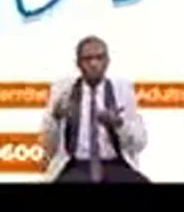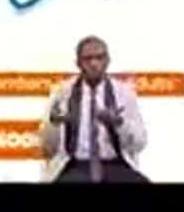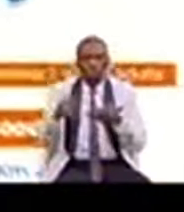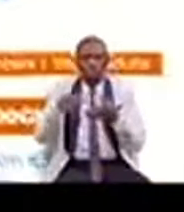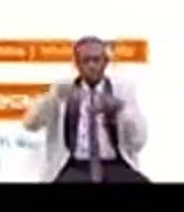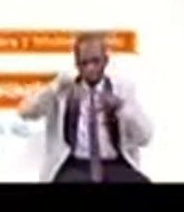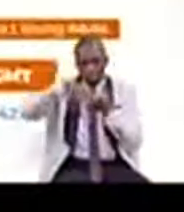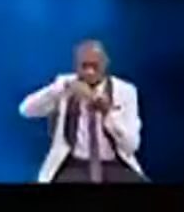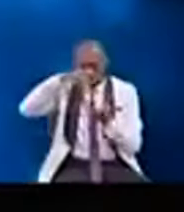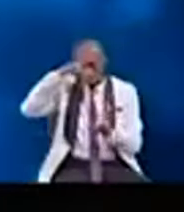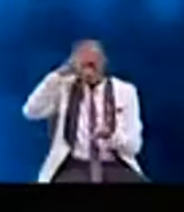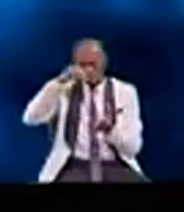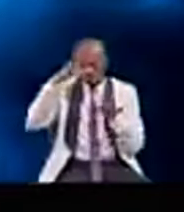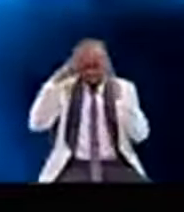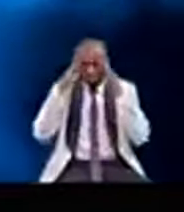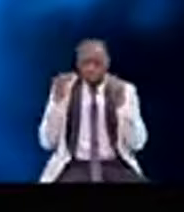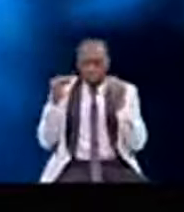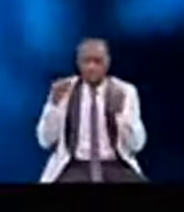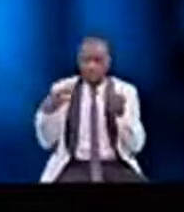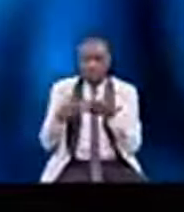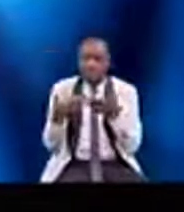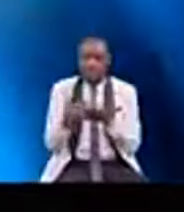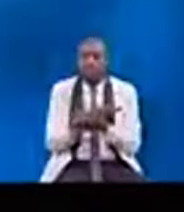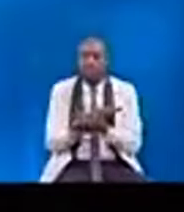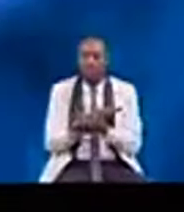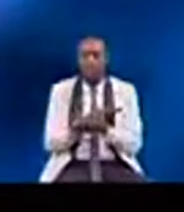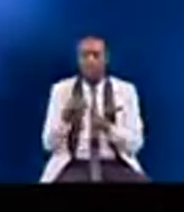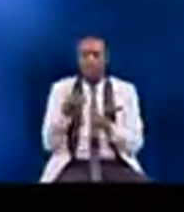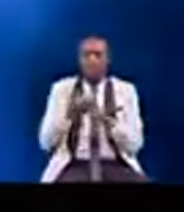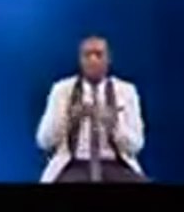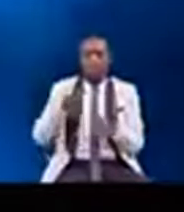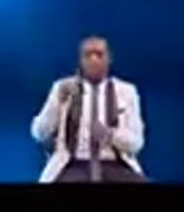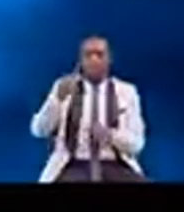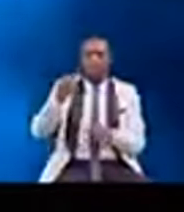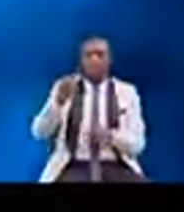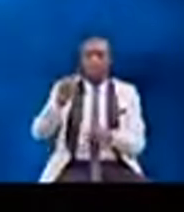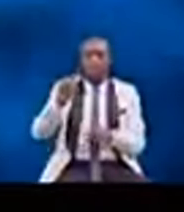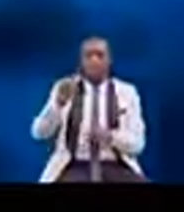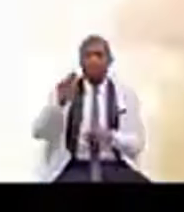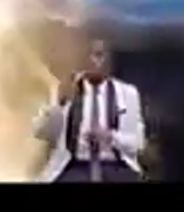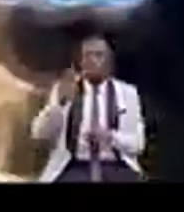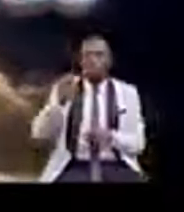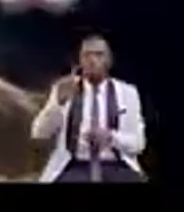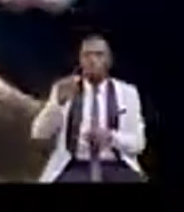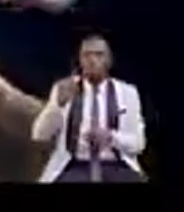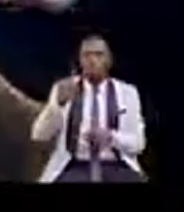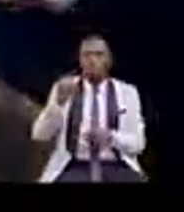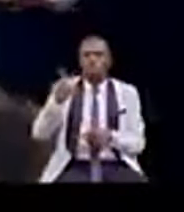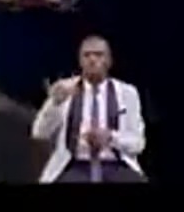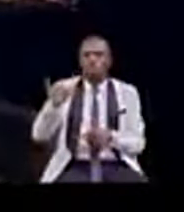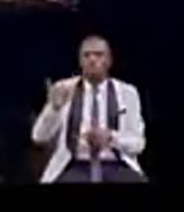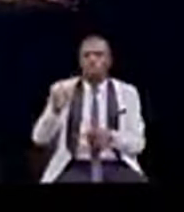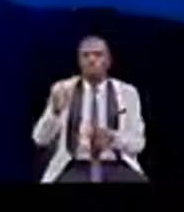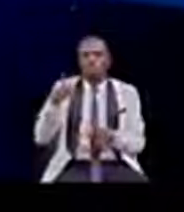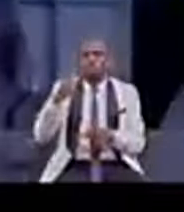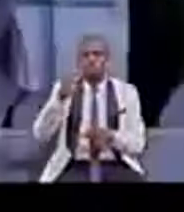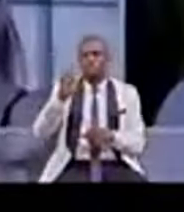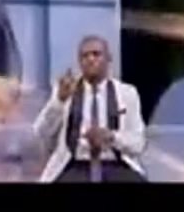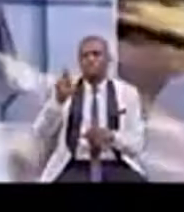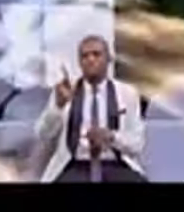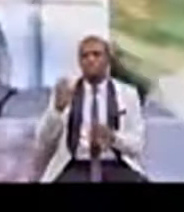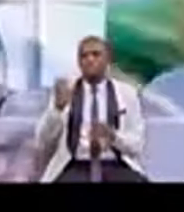way, reading the books that are written by men of flesh and blood. But